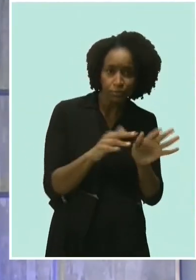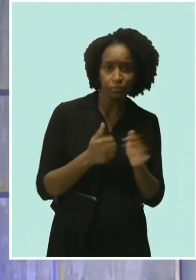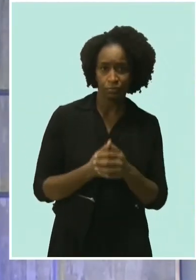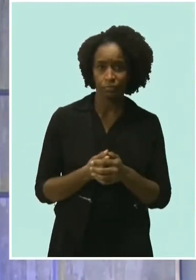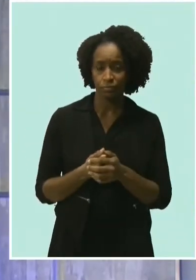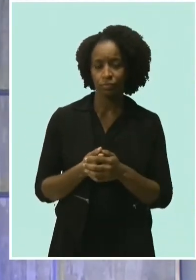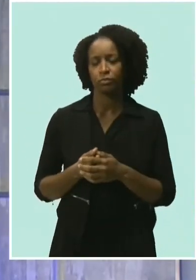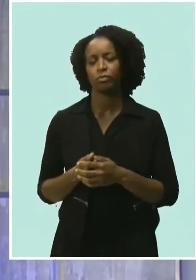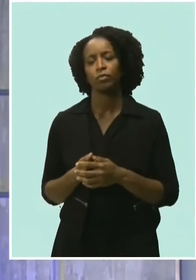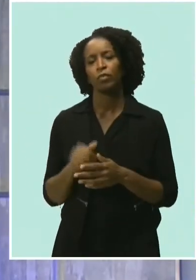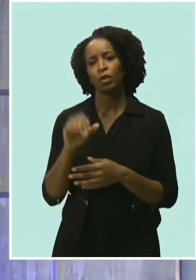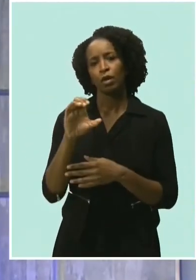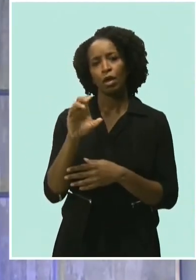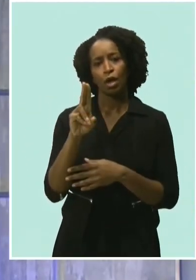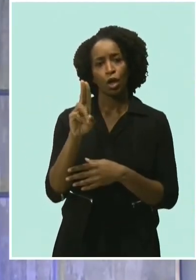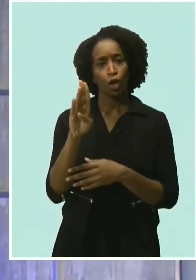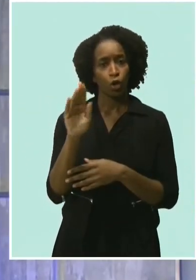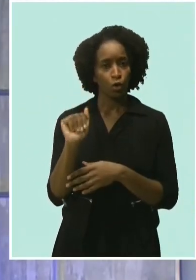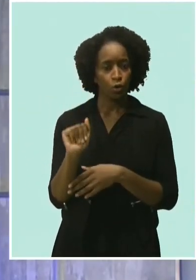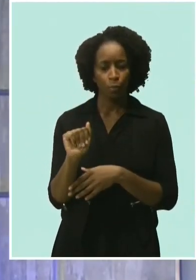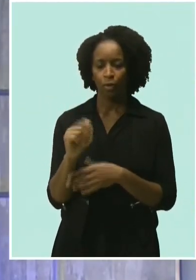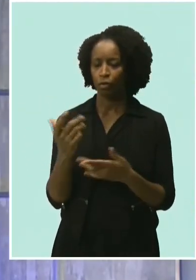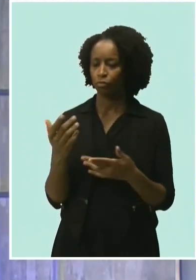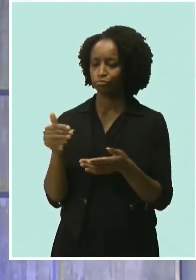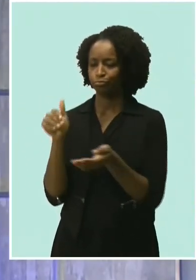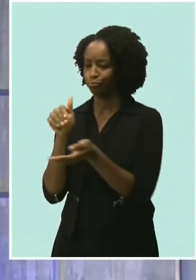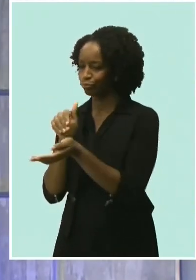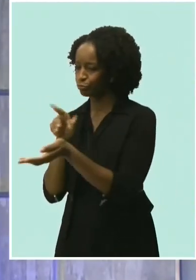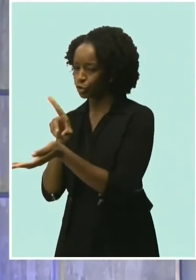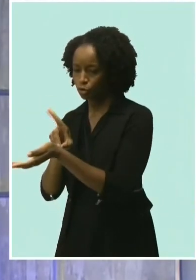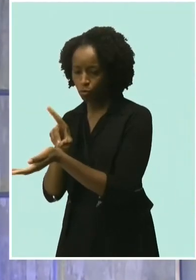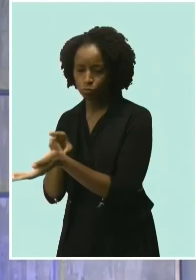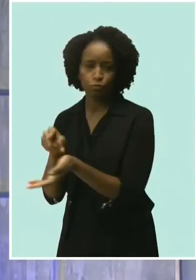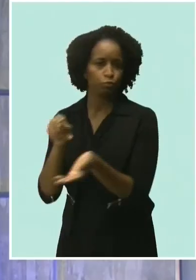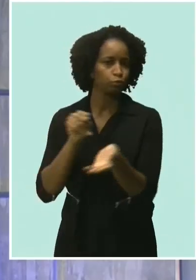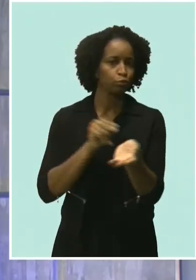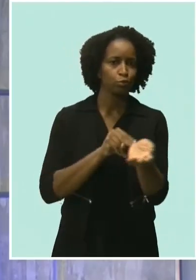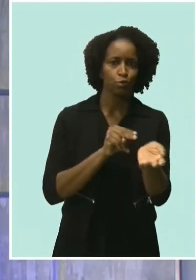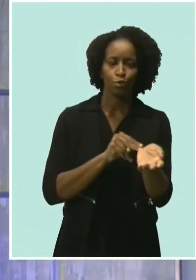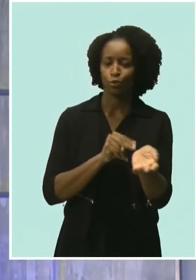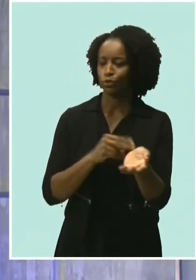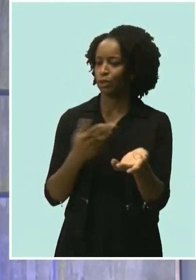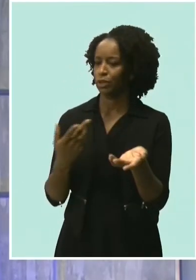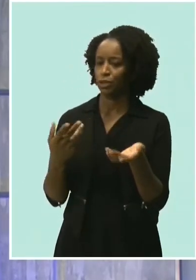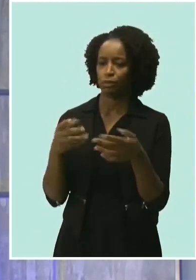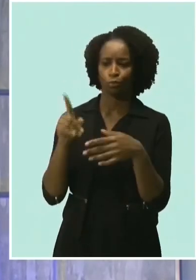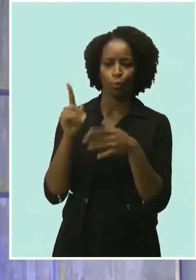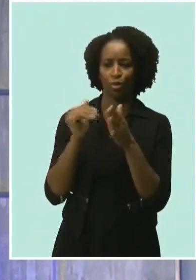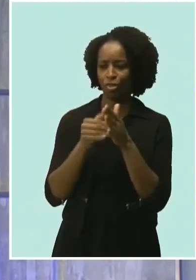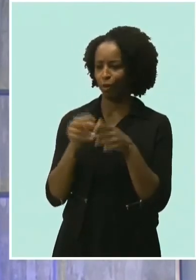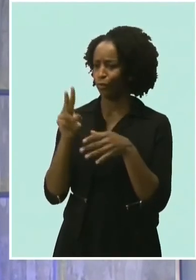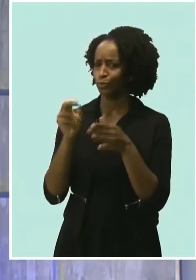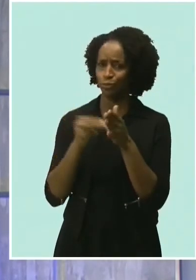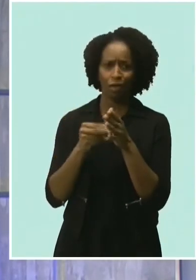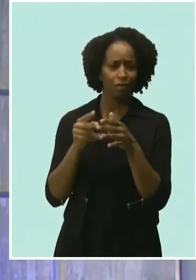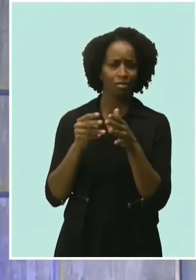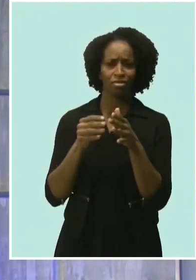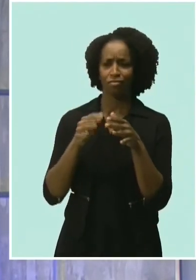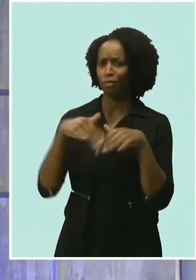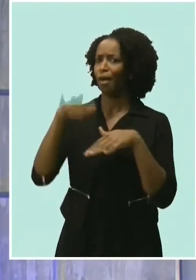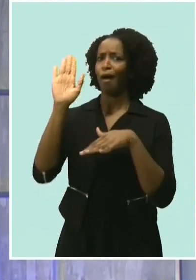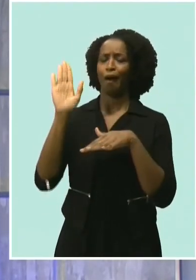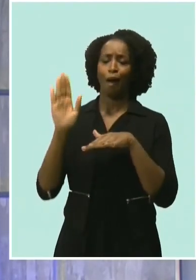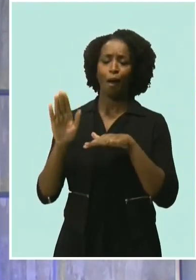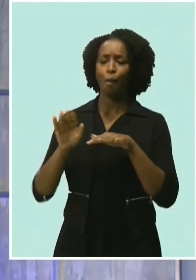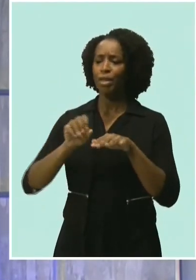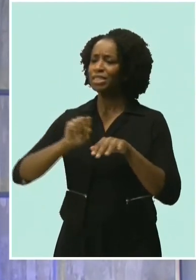has been able to send thousands of doctors and nurses overseas to help other countries fight COVID-19. The island continues to record